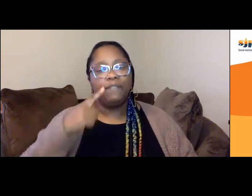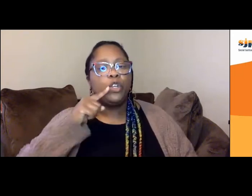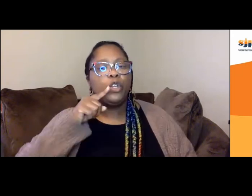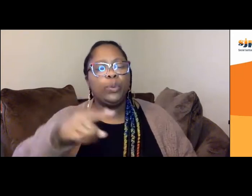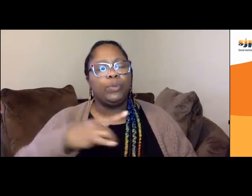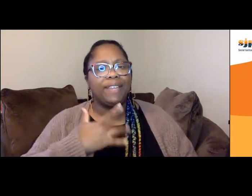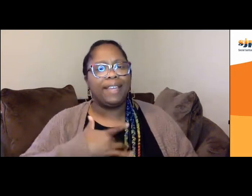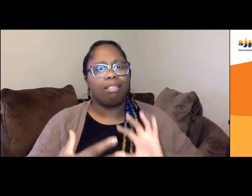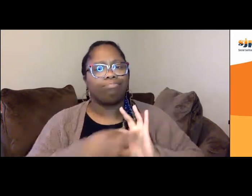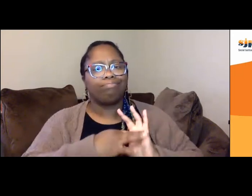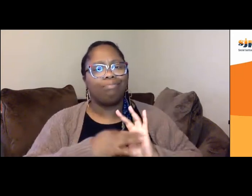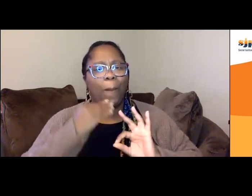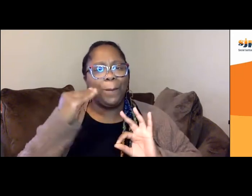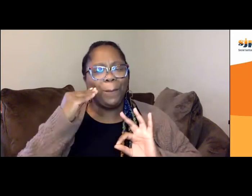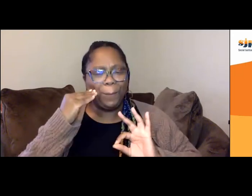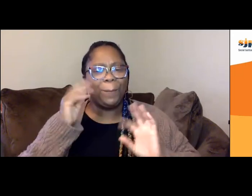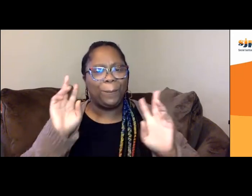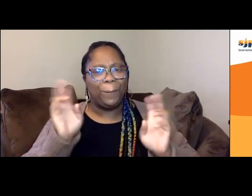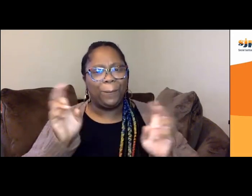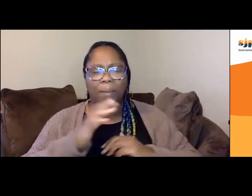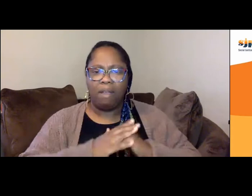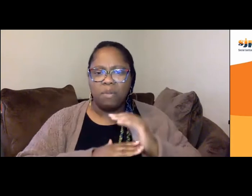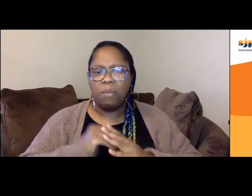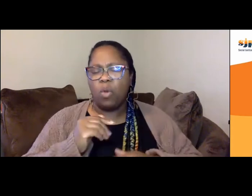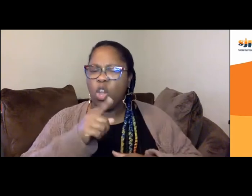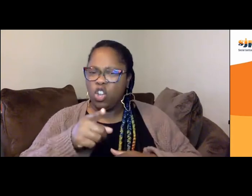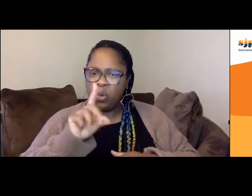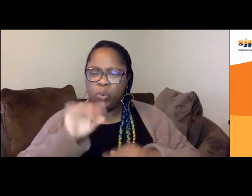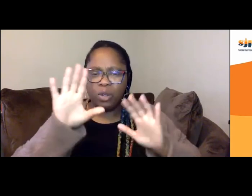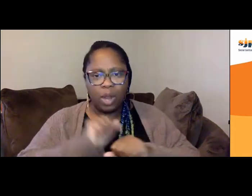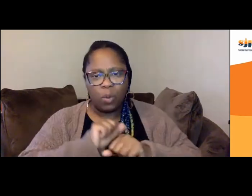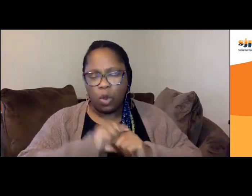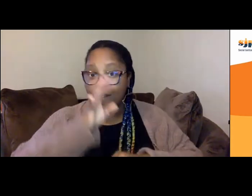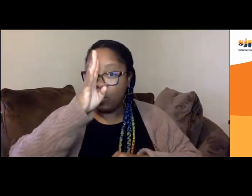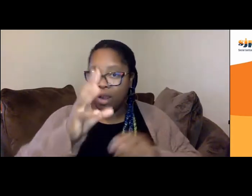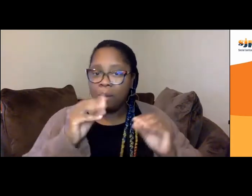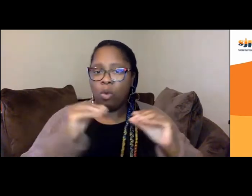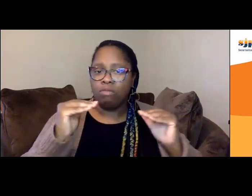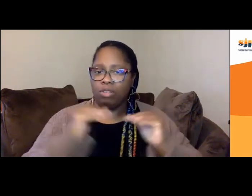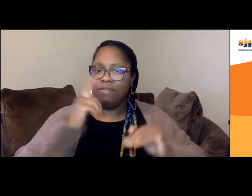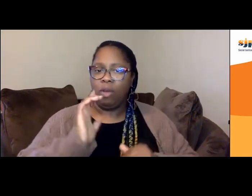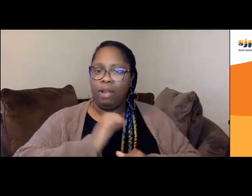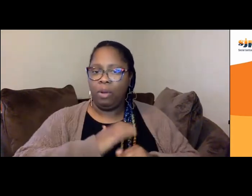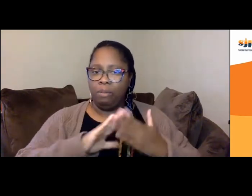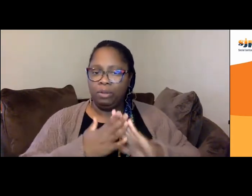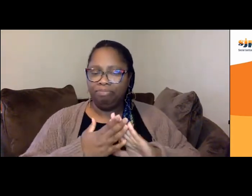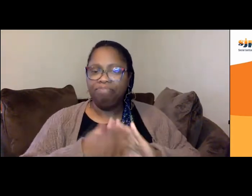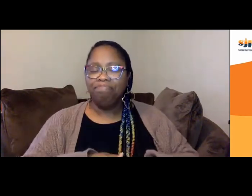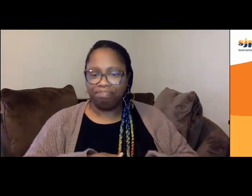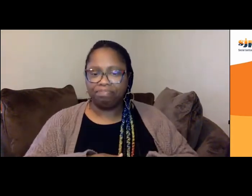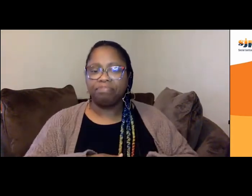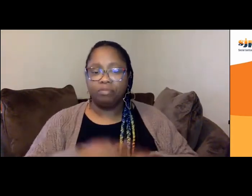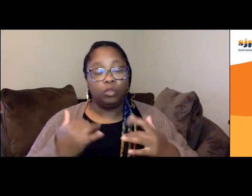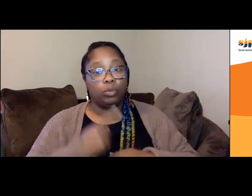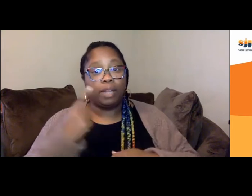where you know you belong, and where you know you're doing the good work of creating more justice in our communities. So today you're going to hear from a